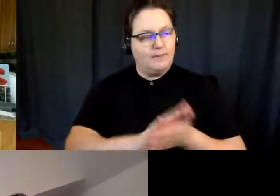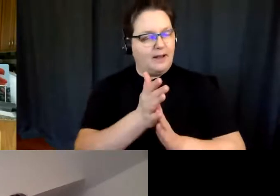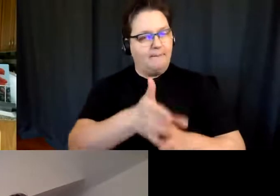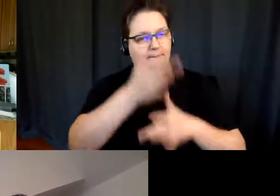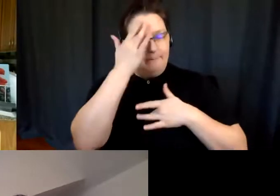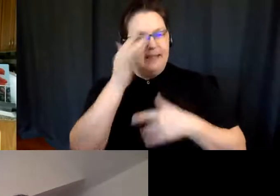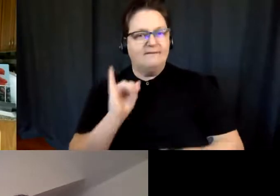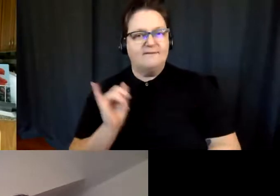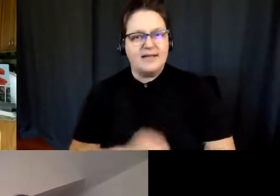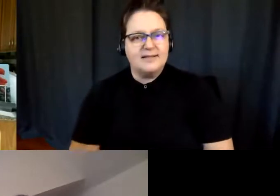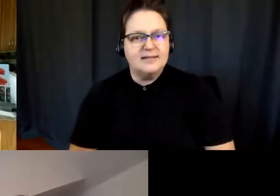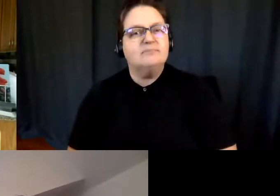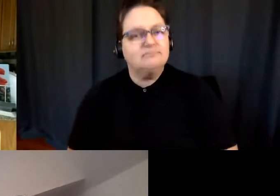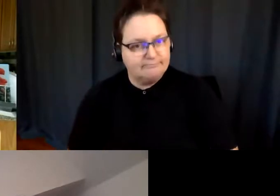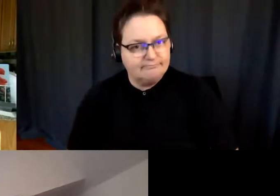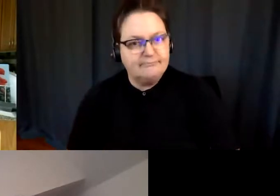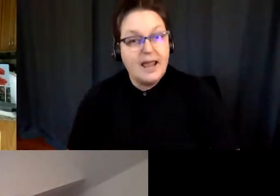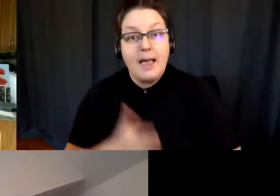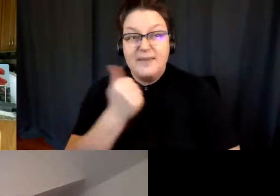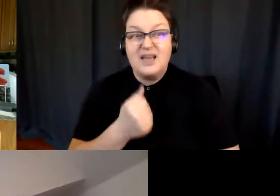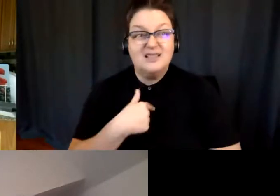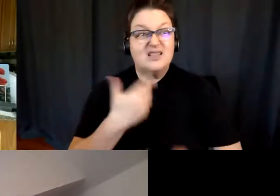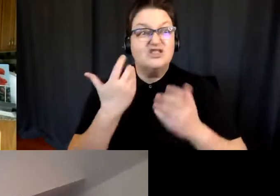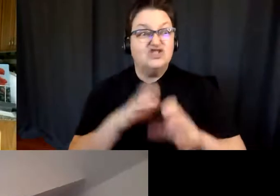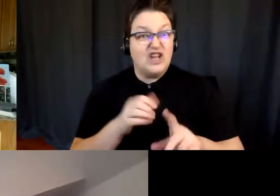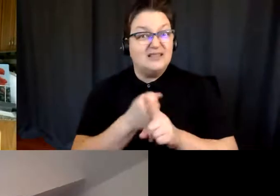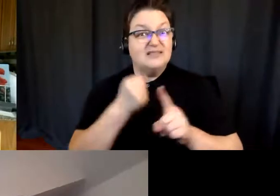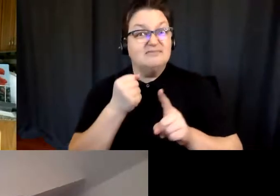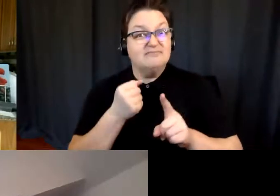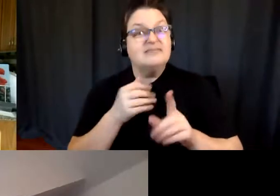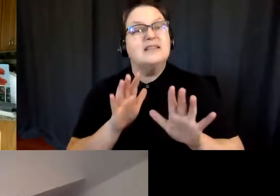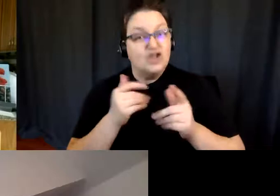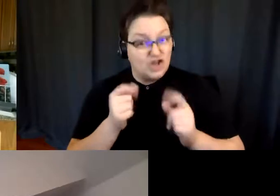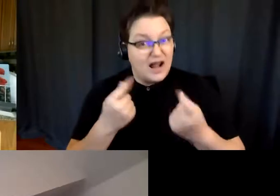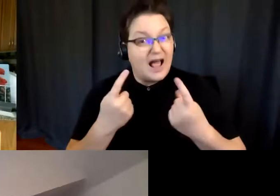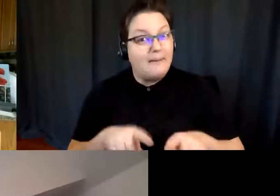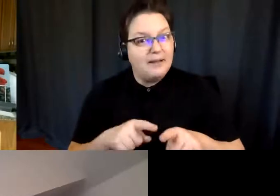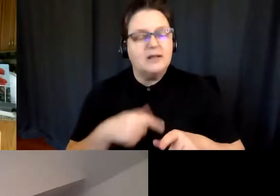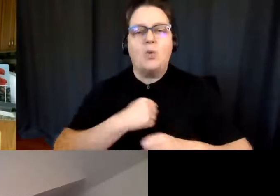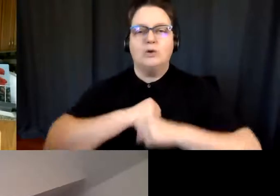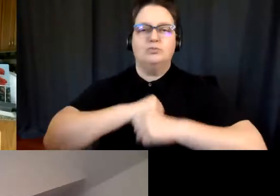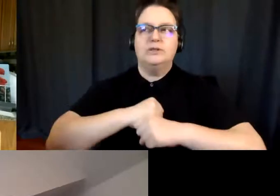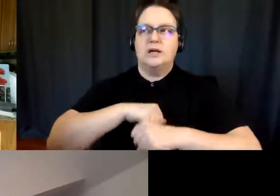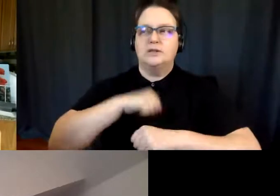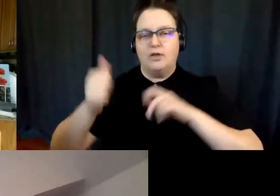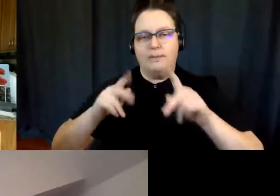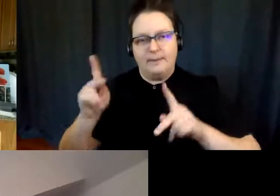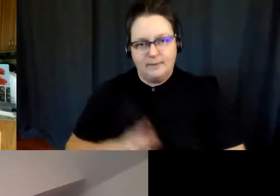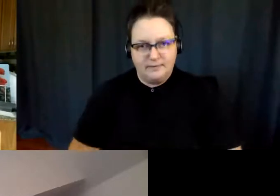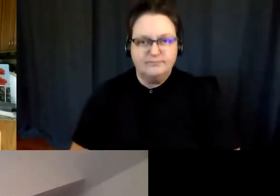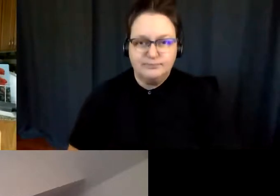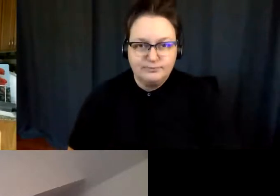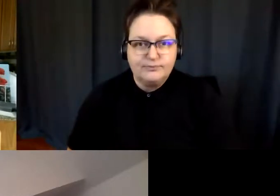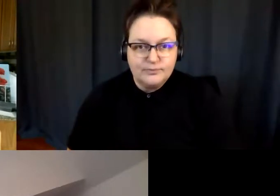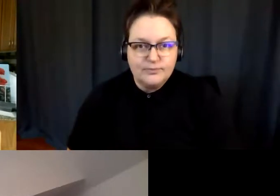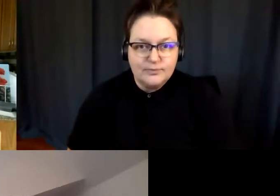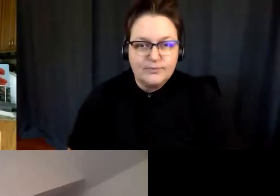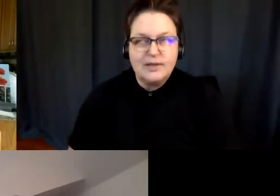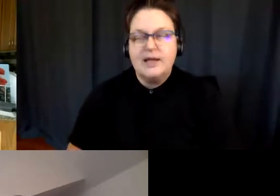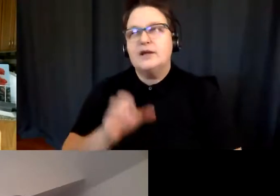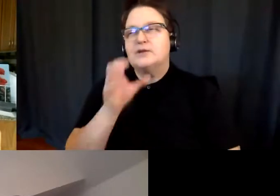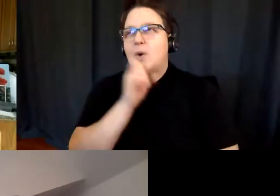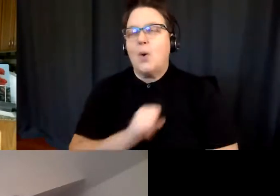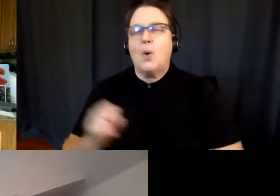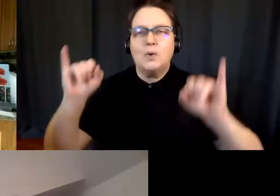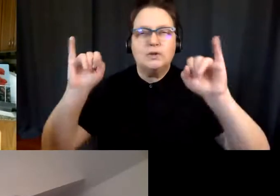there's a chance, you want to protect others. So, you know, there's an old slogan about,